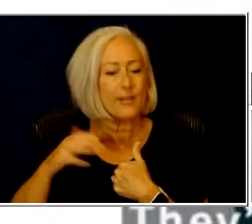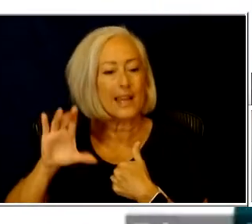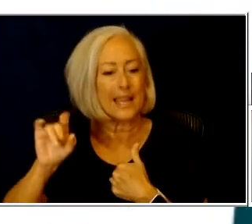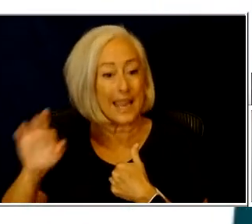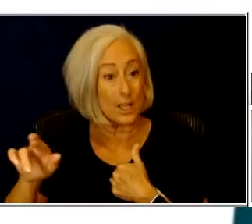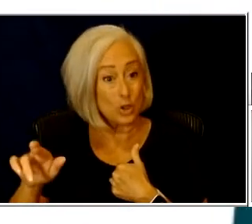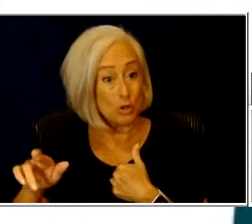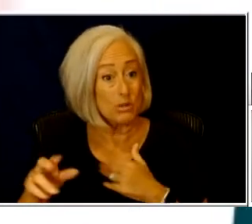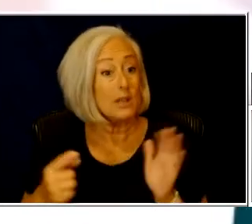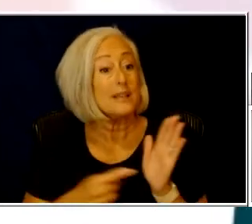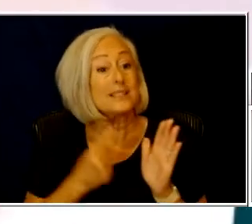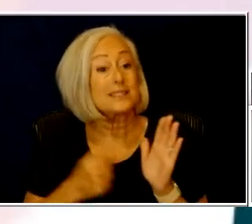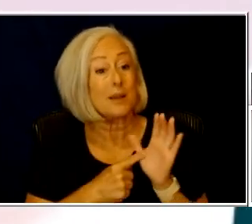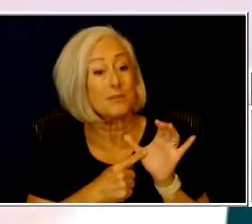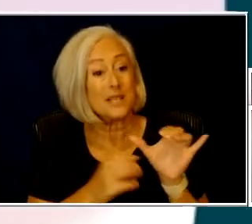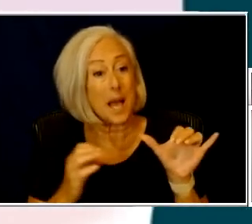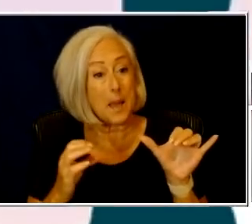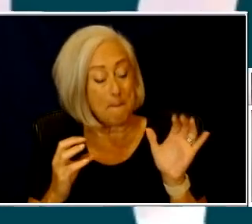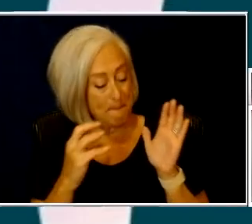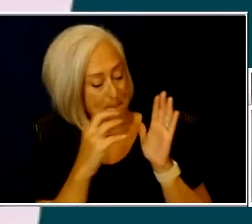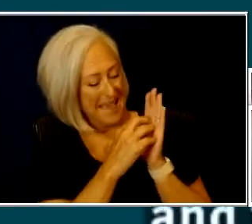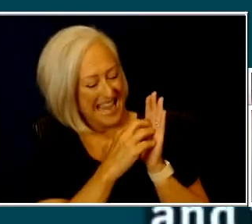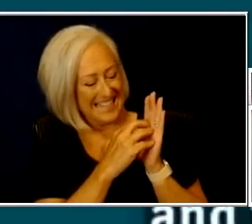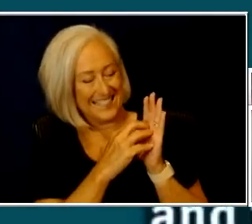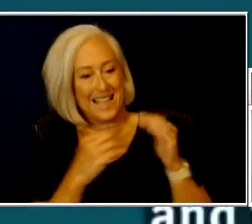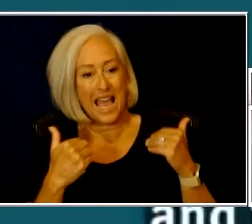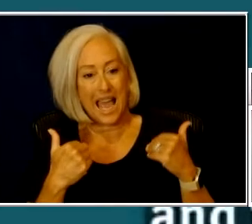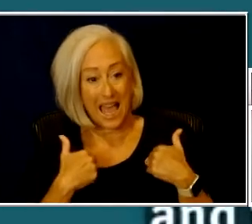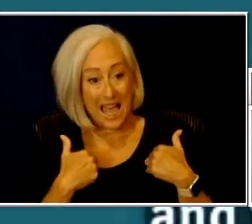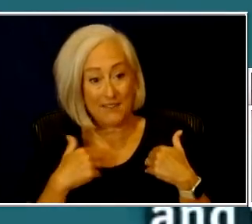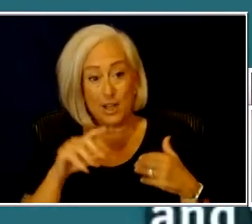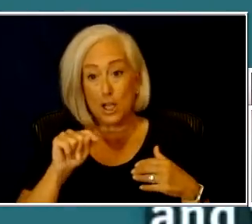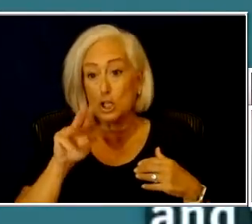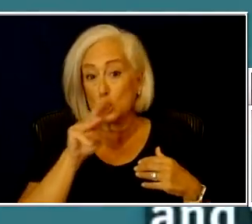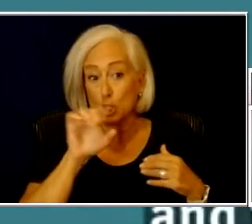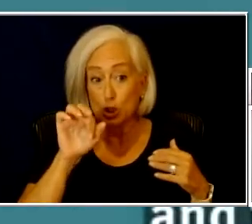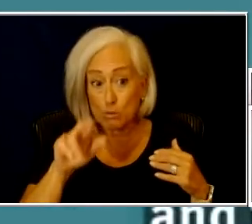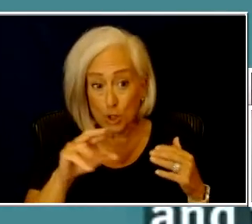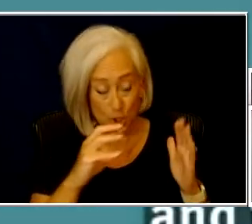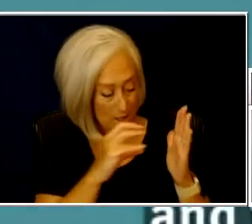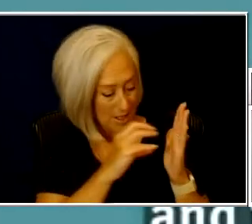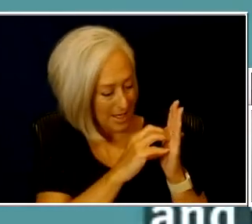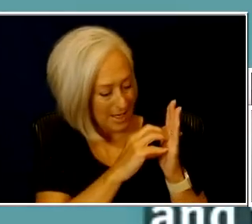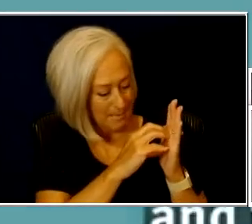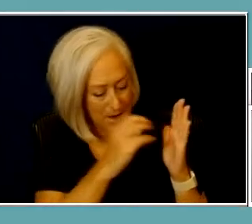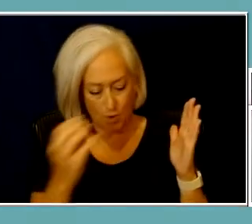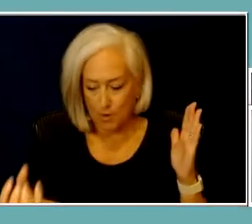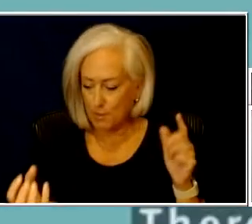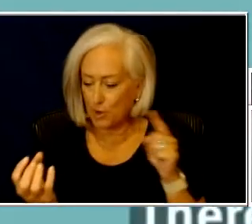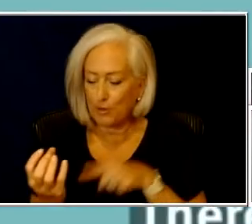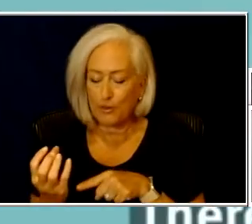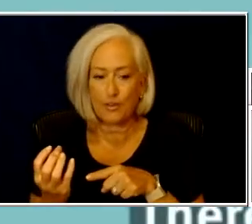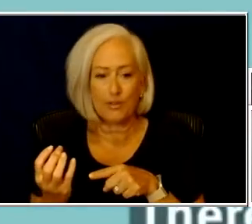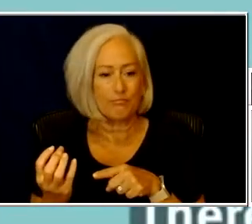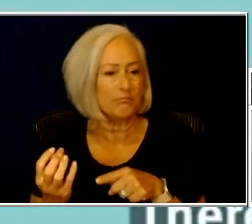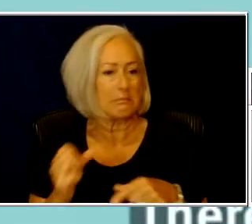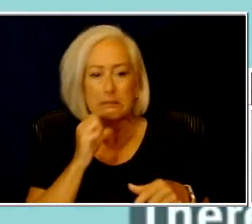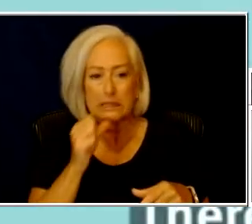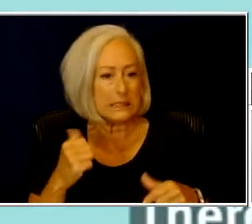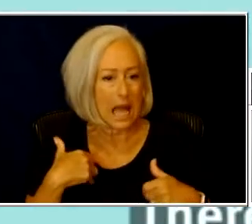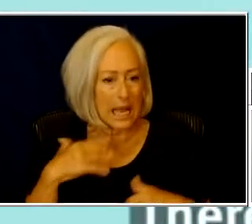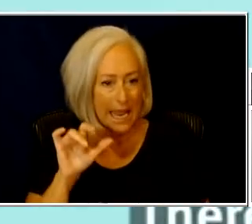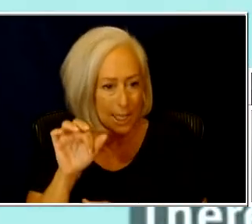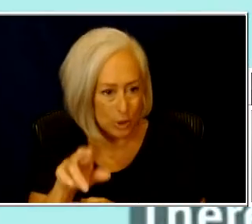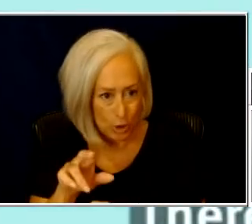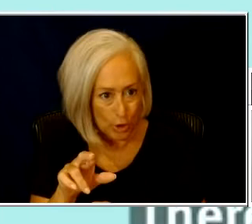many times you can have a tumor, but that tumor is benign. And so we need to actually remove that tumor to test it under